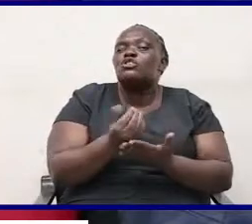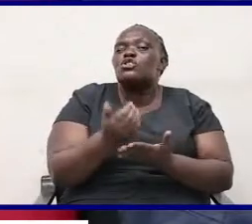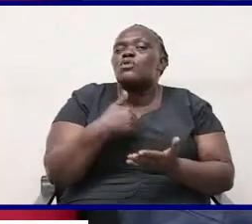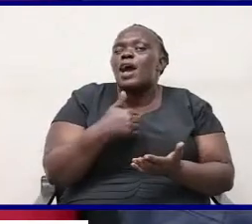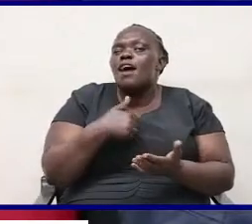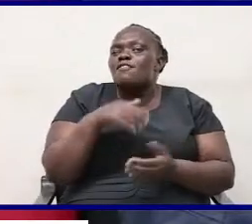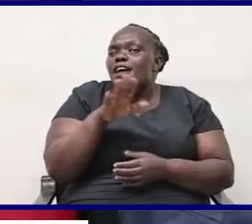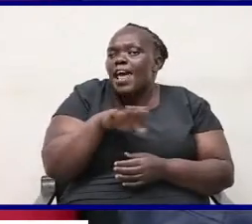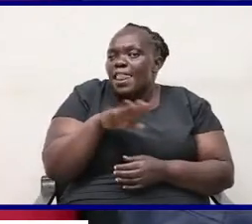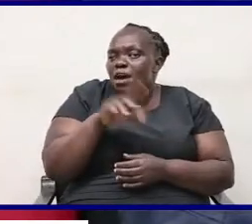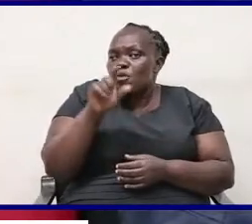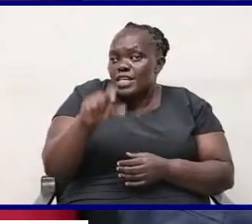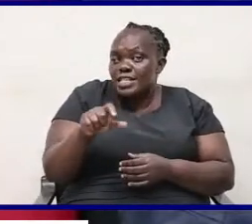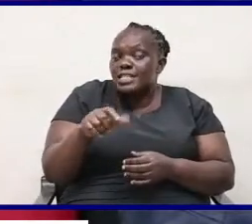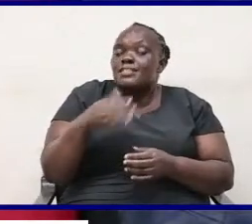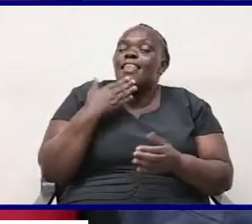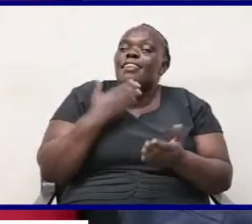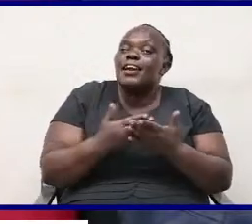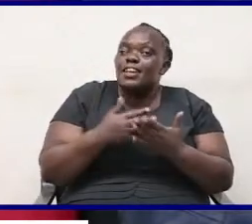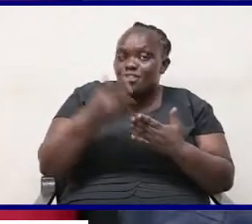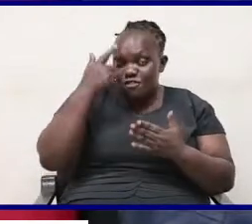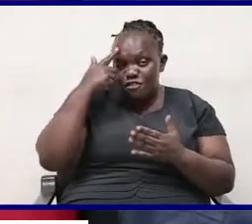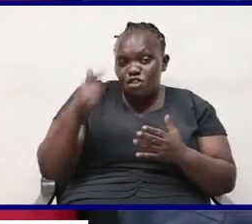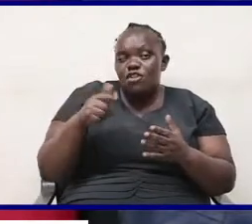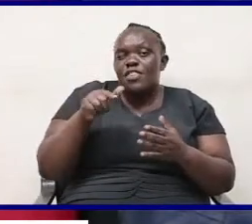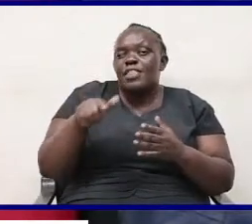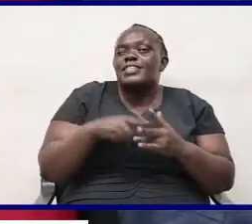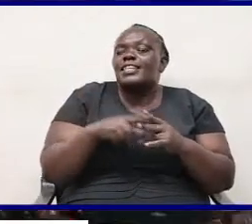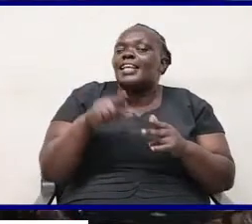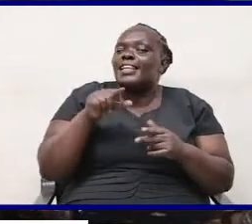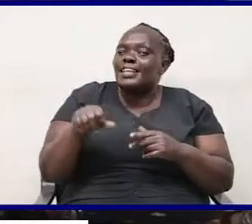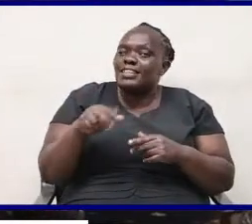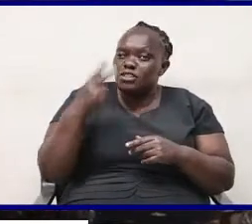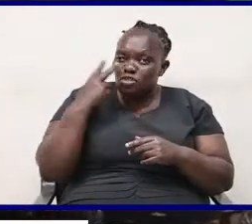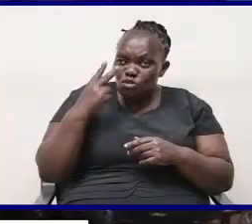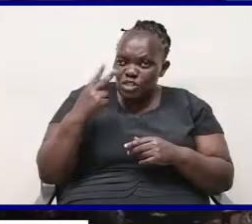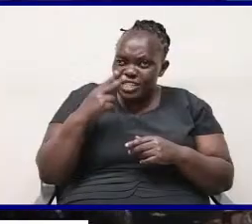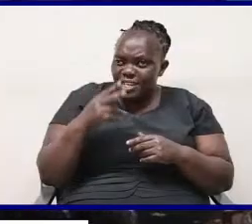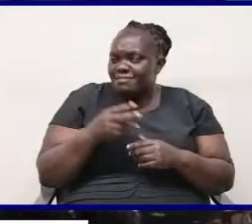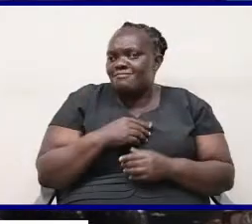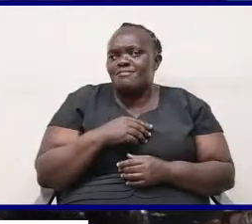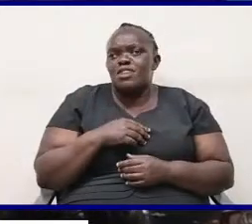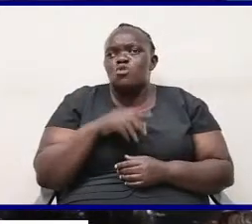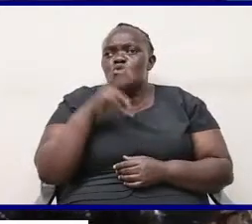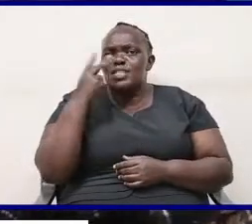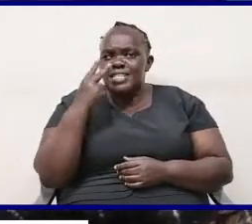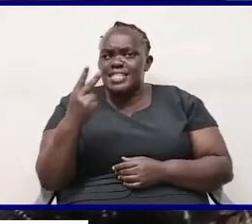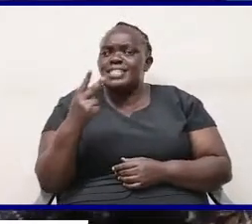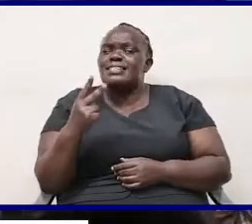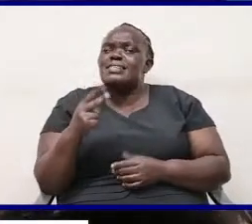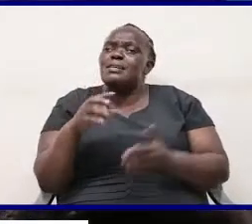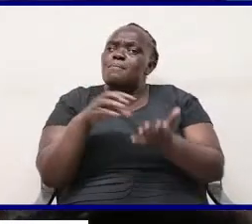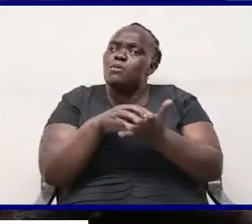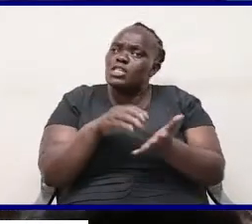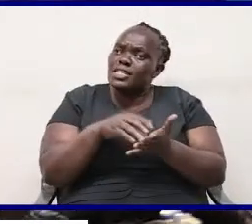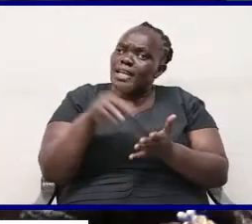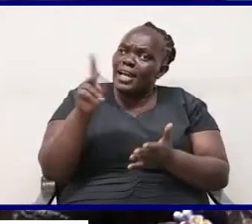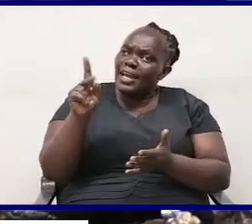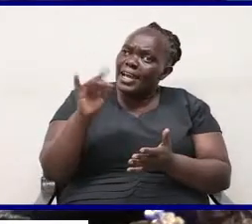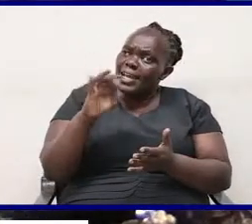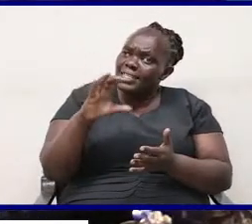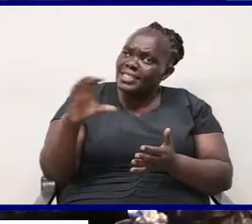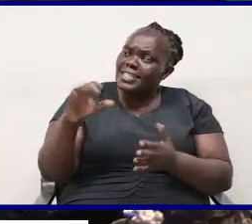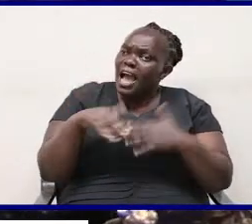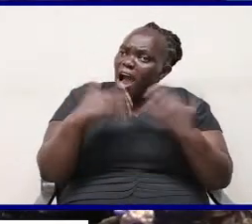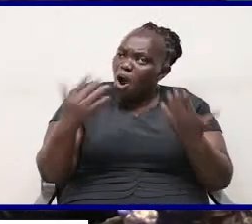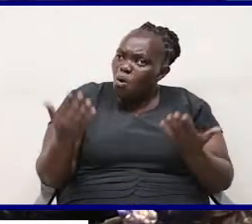that's an area we really need to work on. And thank you for flagging that out. How do you see the coming out, the preparation of the BICC,